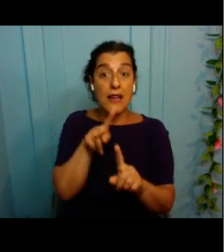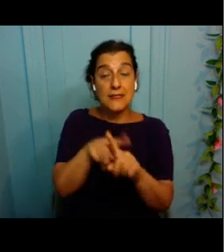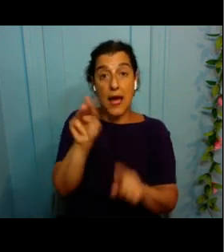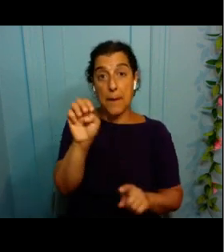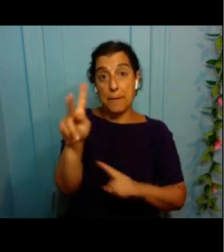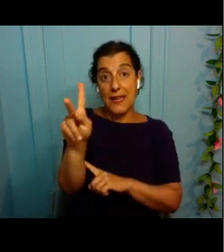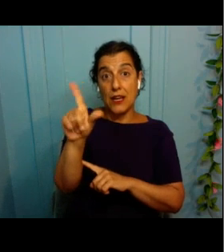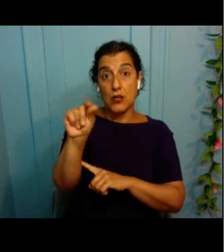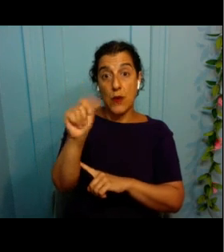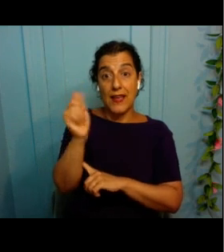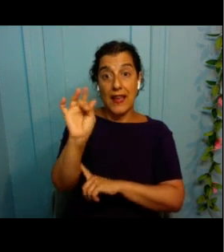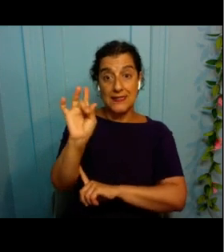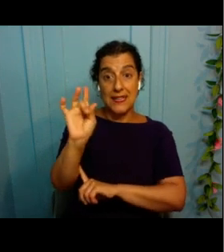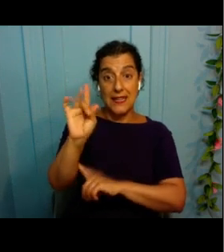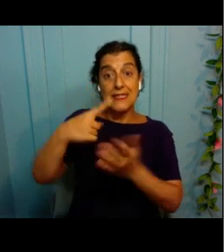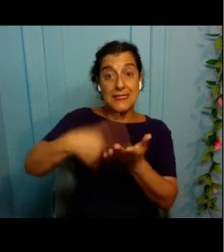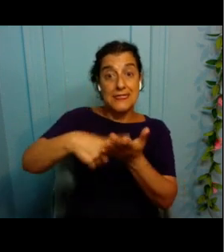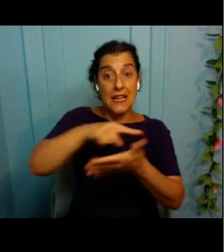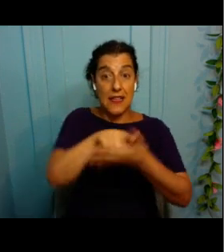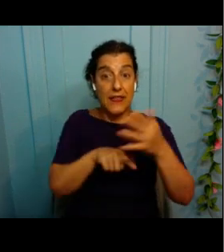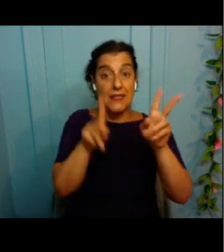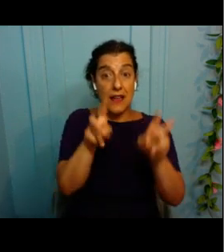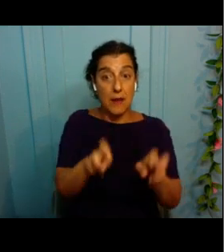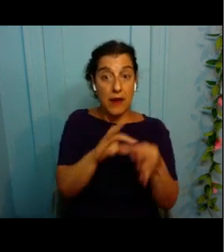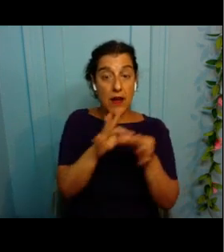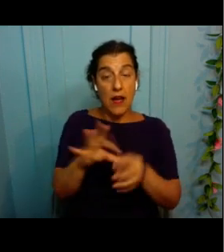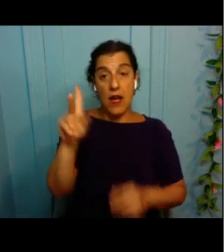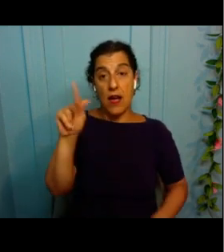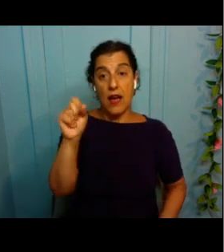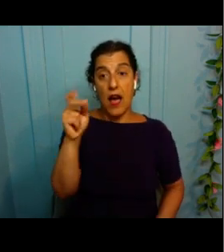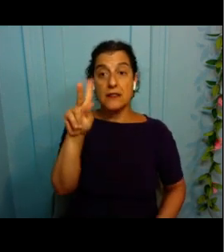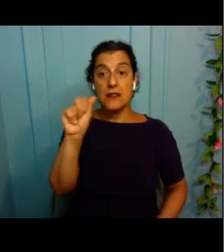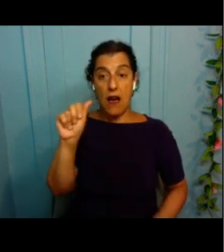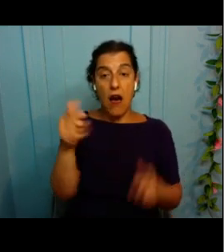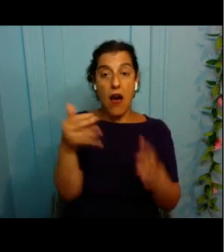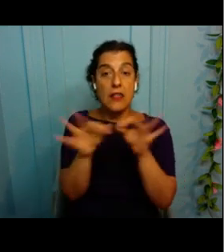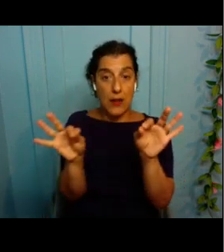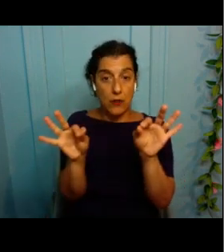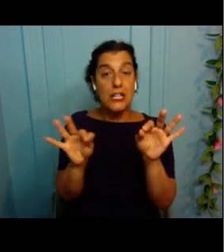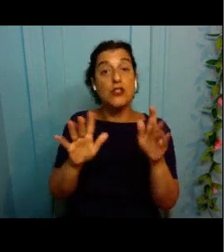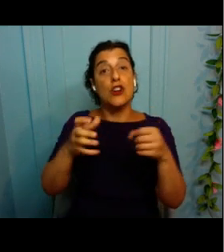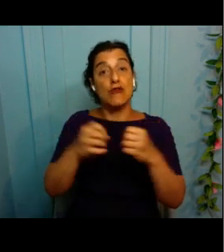topics in the context of CASCA language revitalization programs in the Yukon.